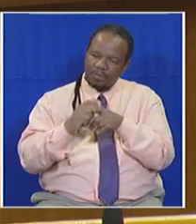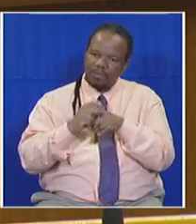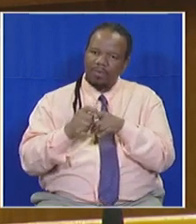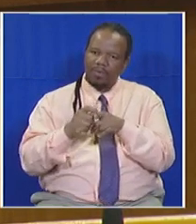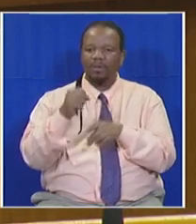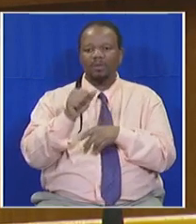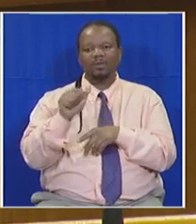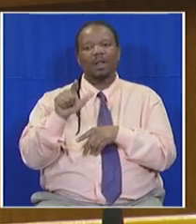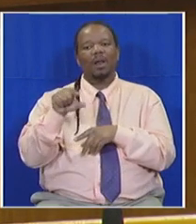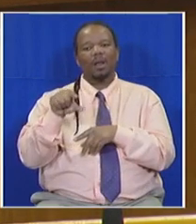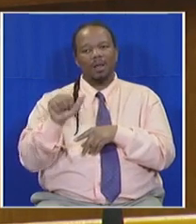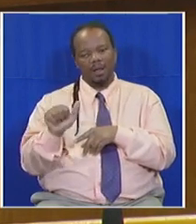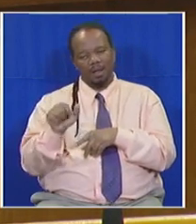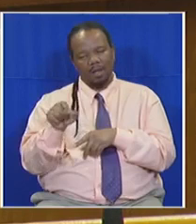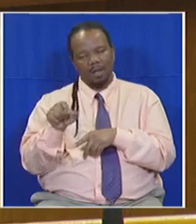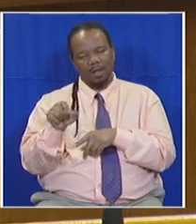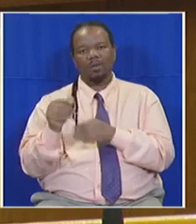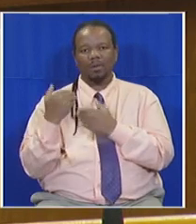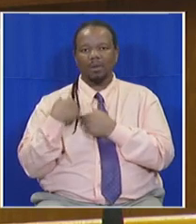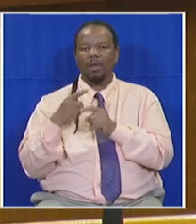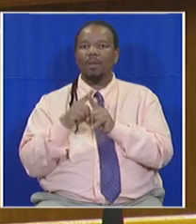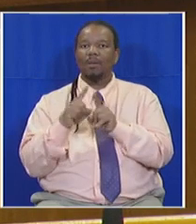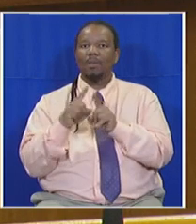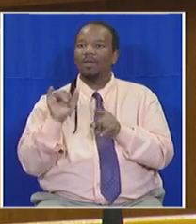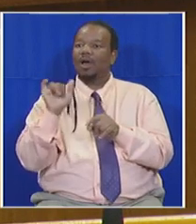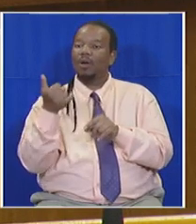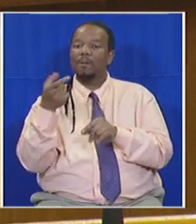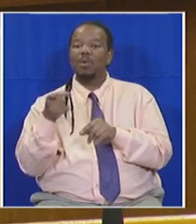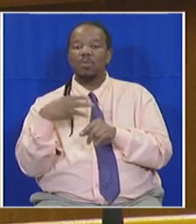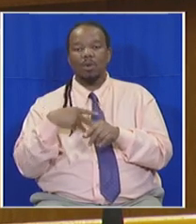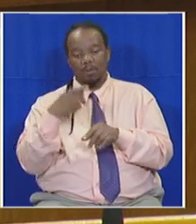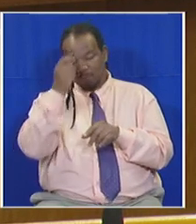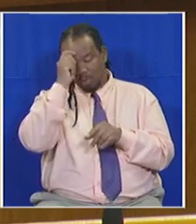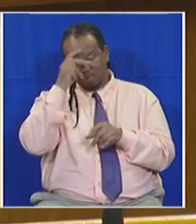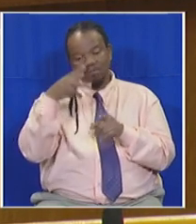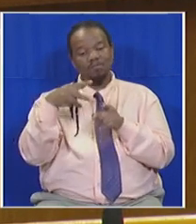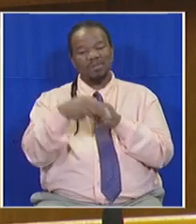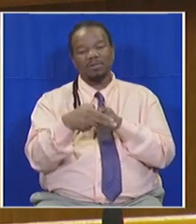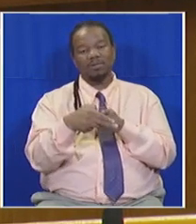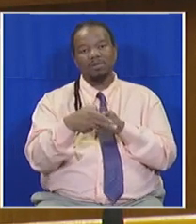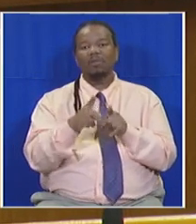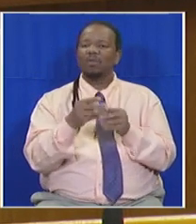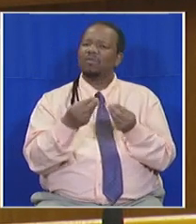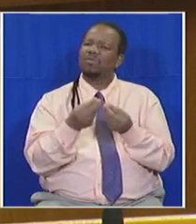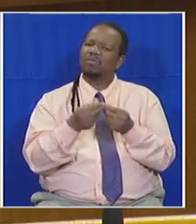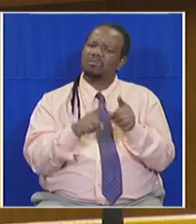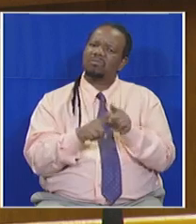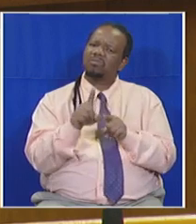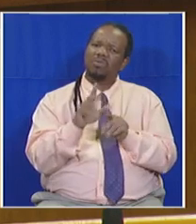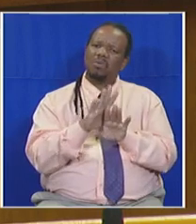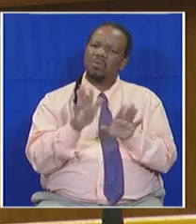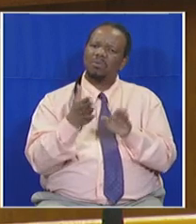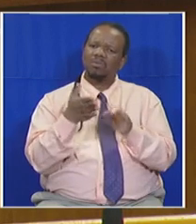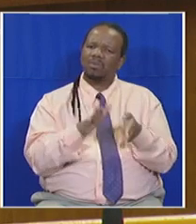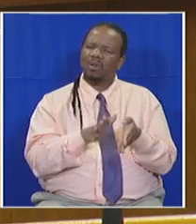zero tolerance towards the deaths of initiates are beginning to bear fruit. While the number of initiate deaths